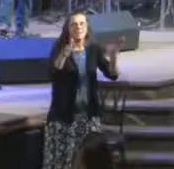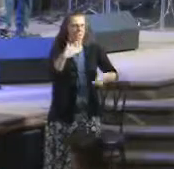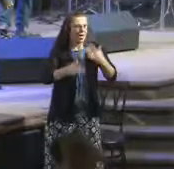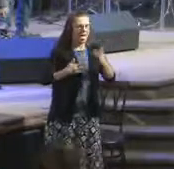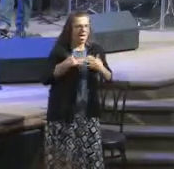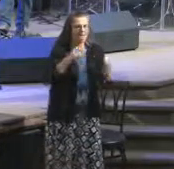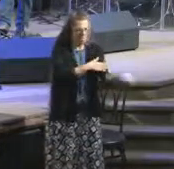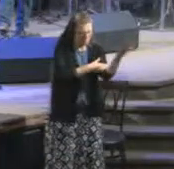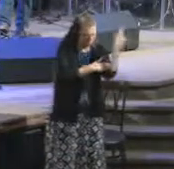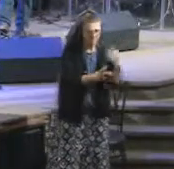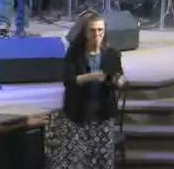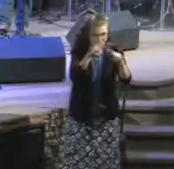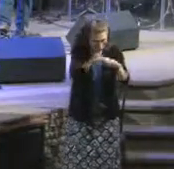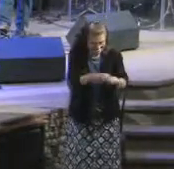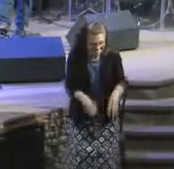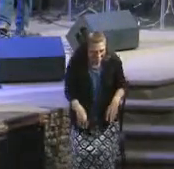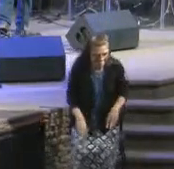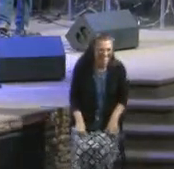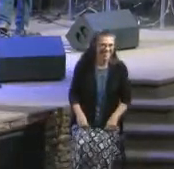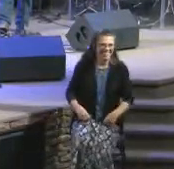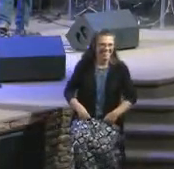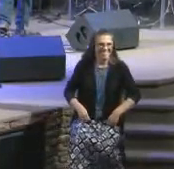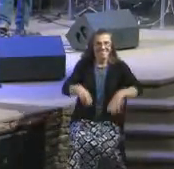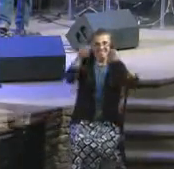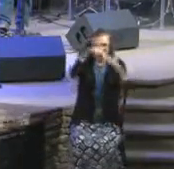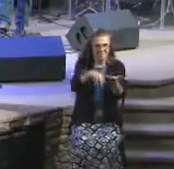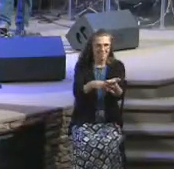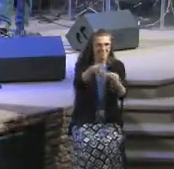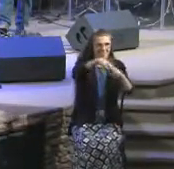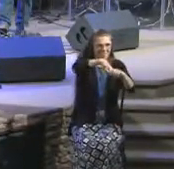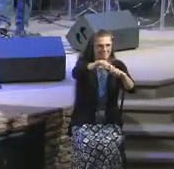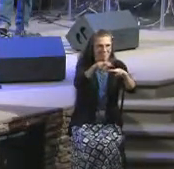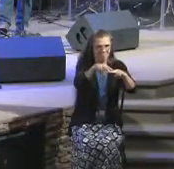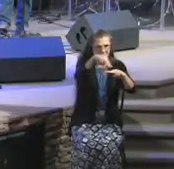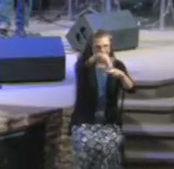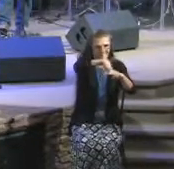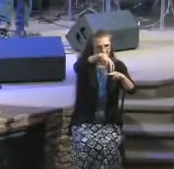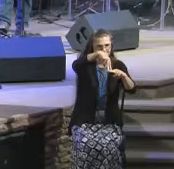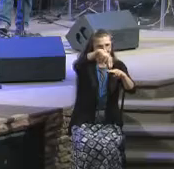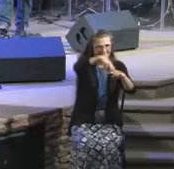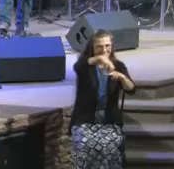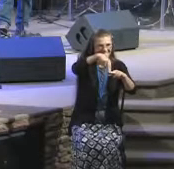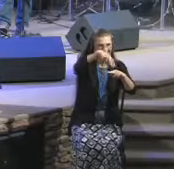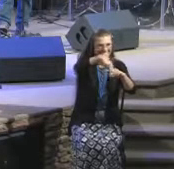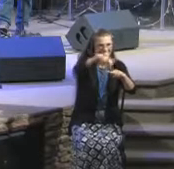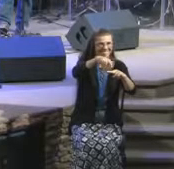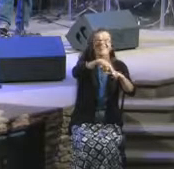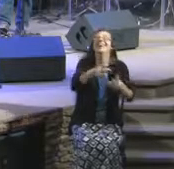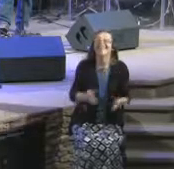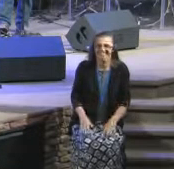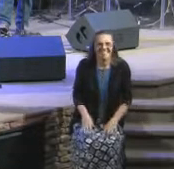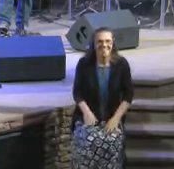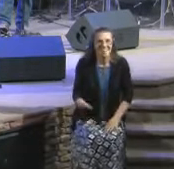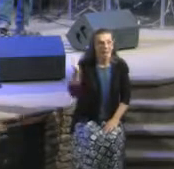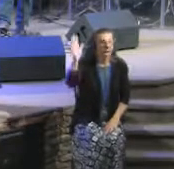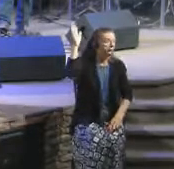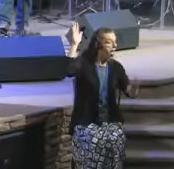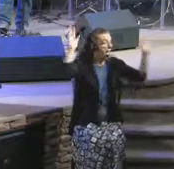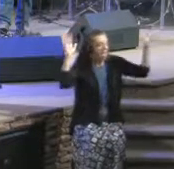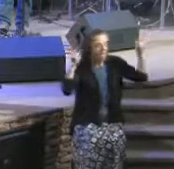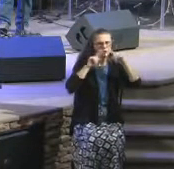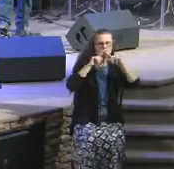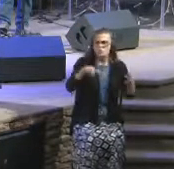can be seated for a few minutes if you'd like. You get a lot of exercise. You come to a Pentecostal church. Amen. Up, down, up, down, up, down. Amen. Raise your hands. You can do jumping